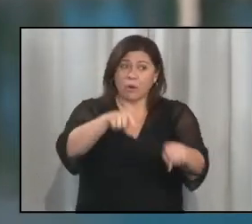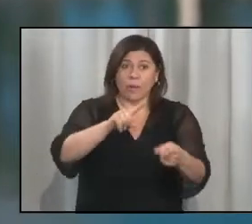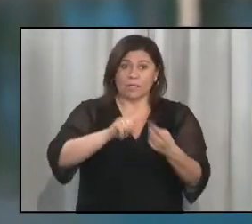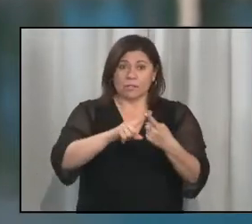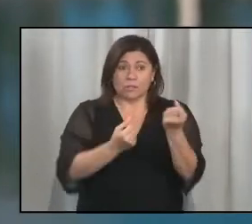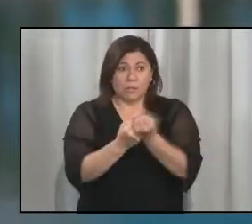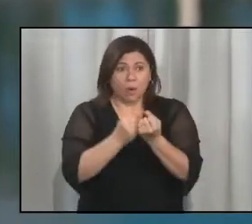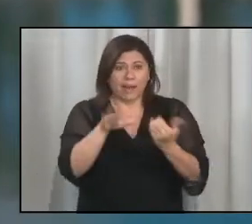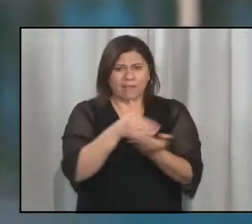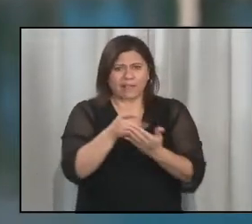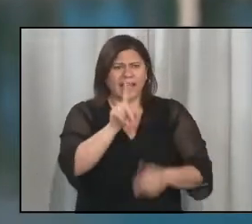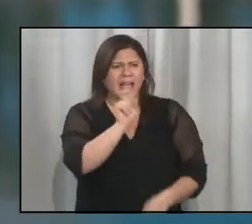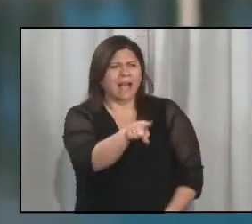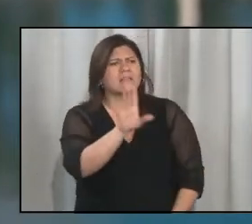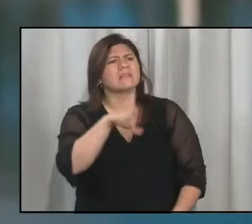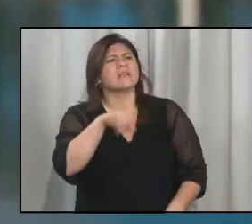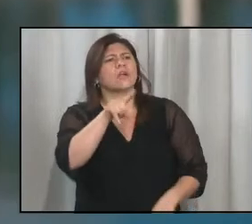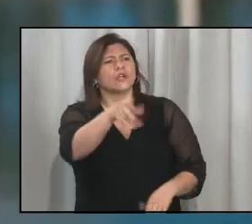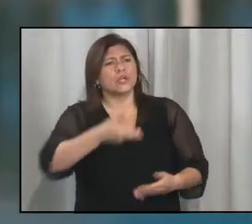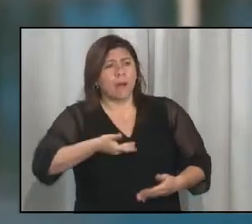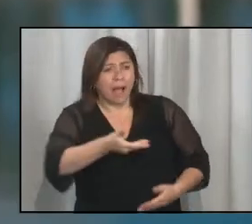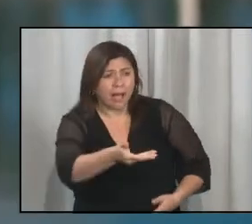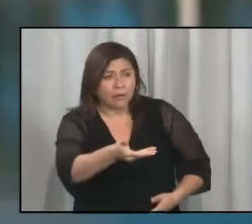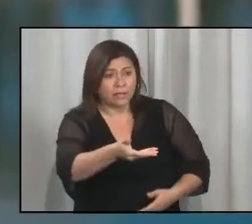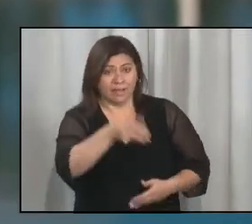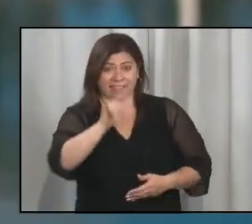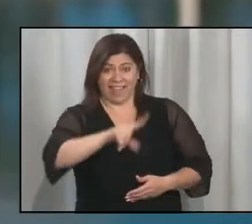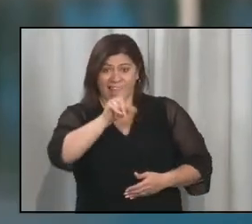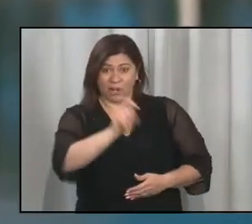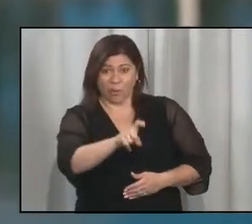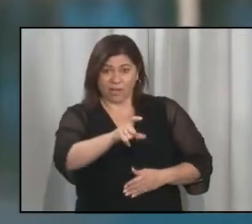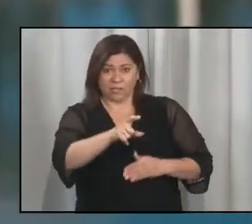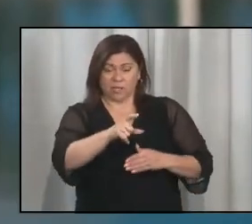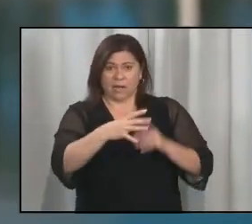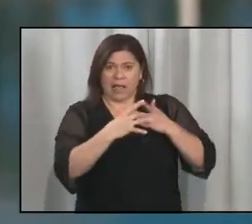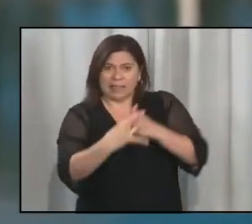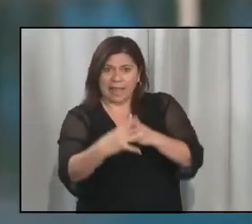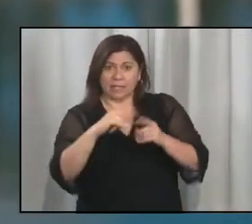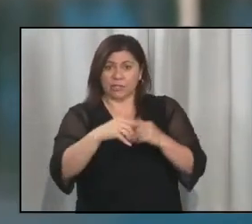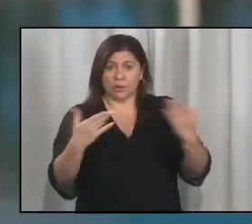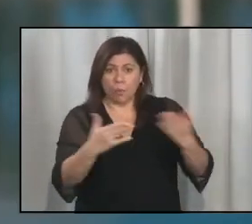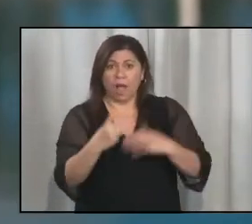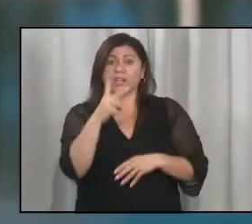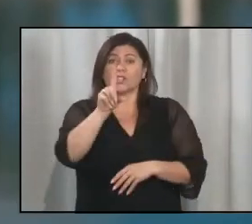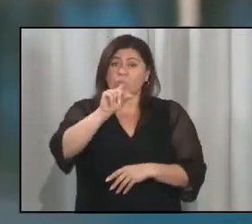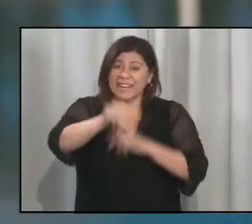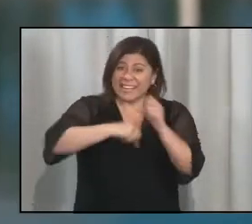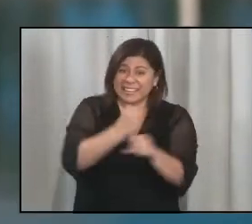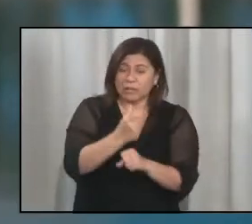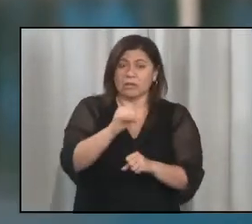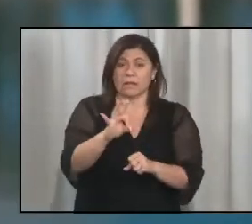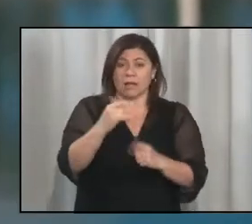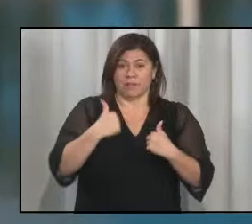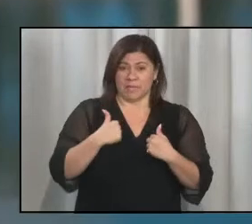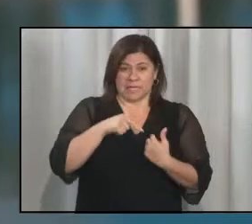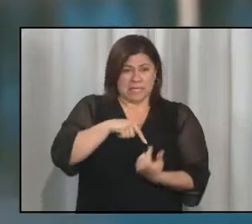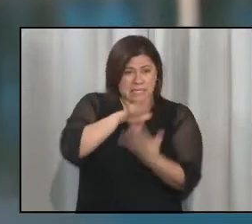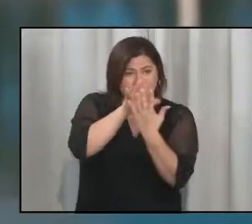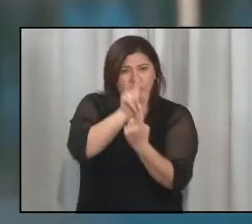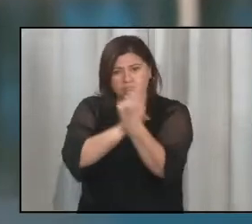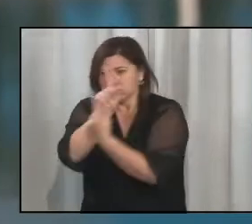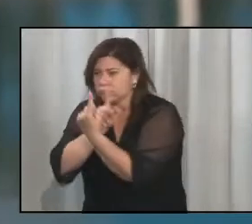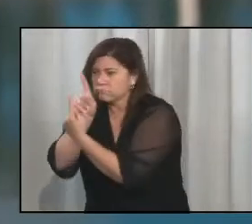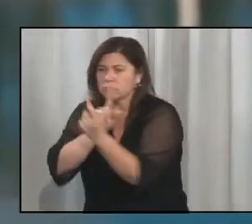hiring. That simple question led to 2 decades of working with those on the streets, literally experiencing